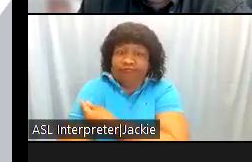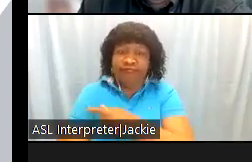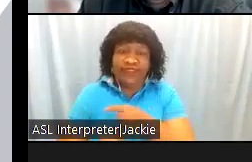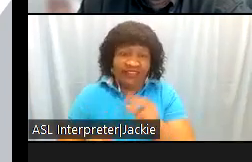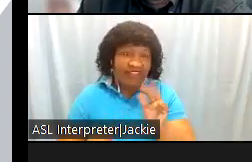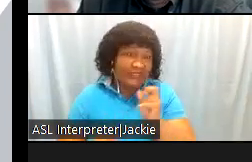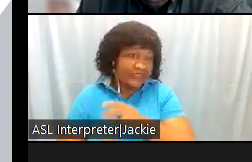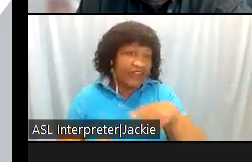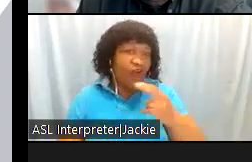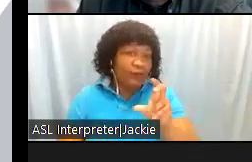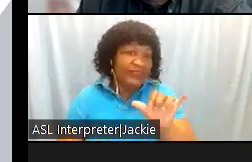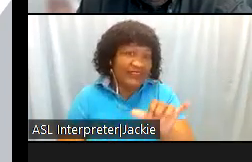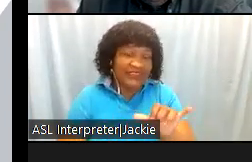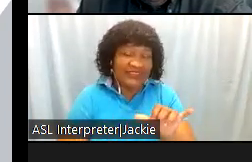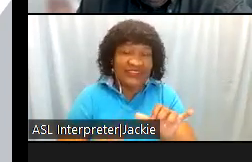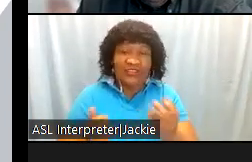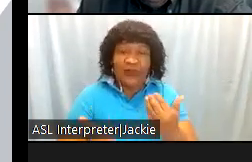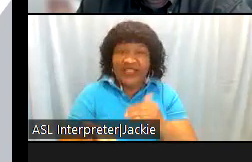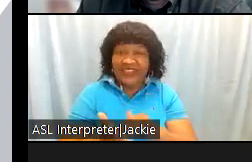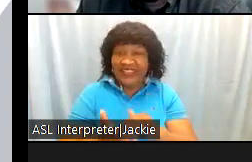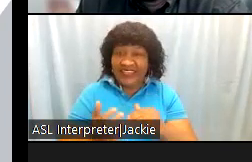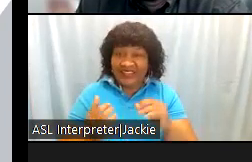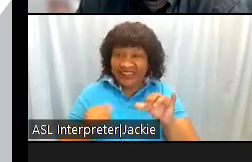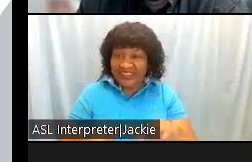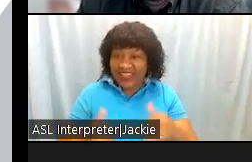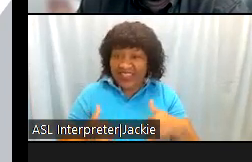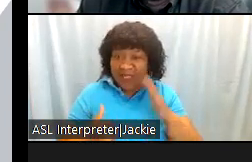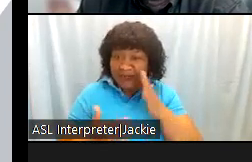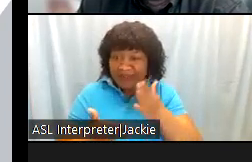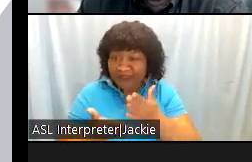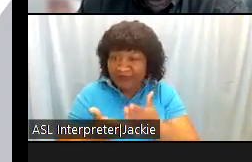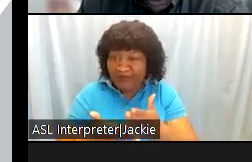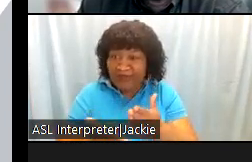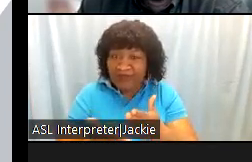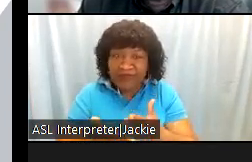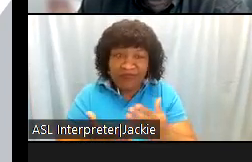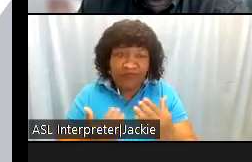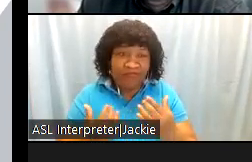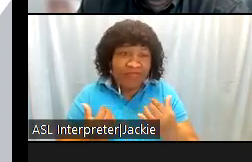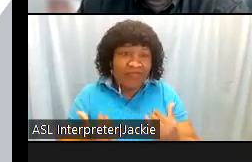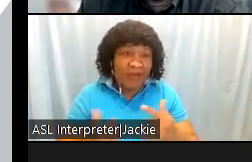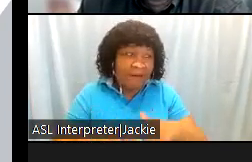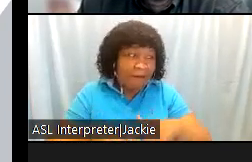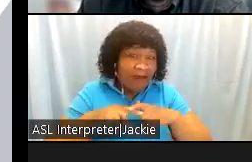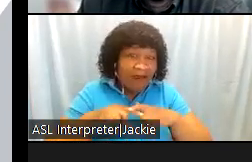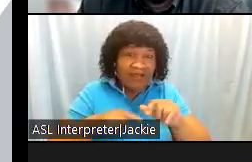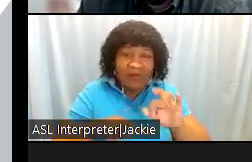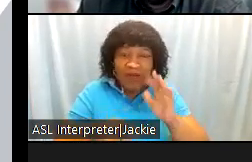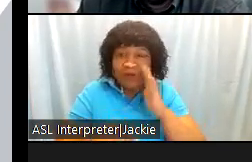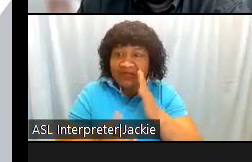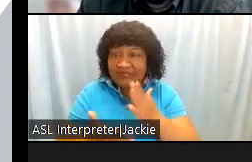the vaccines. So with that, I will pause, or I'll